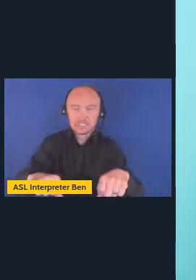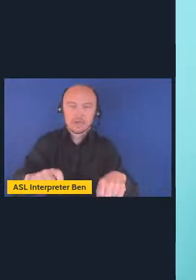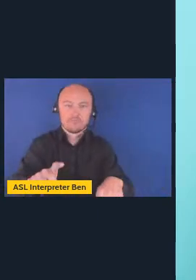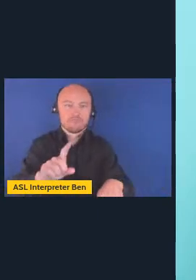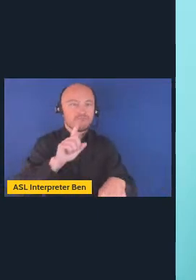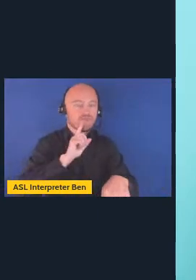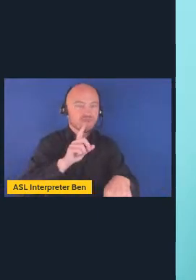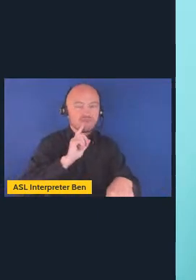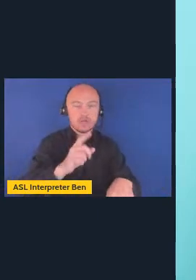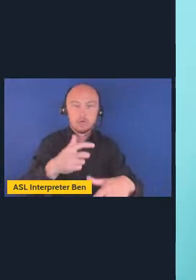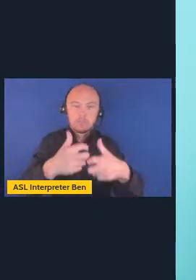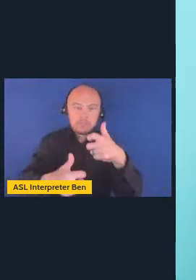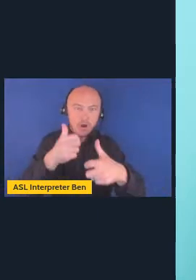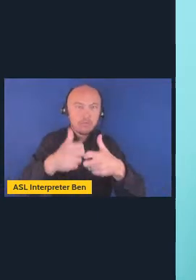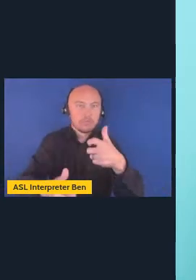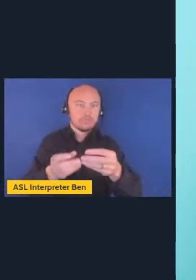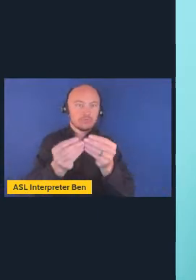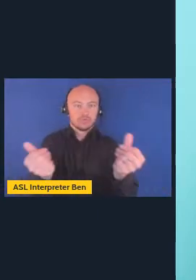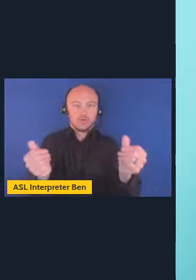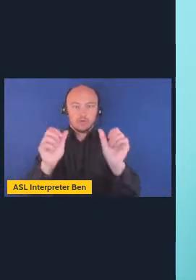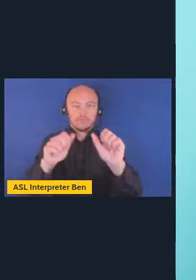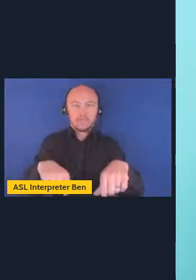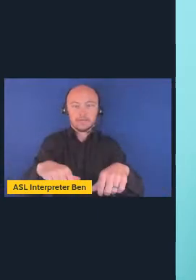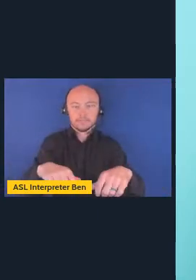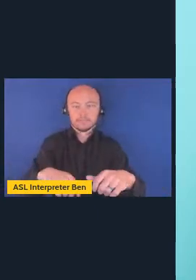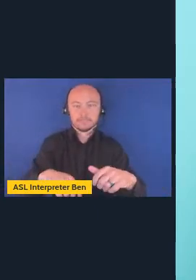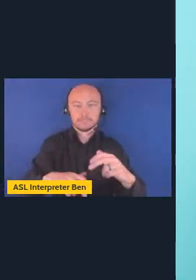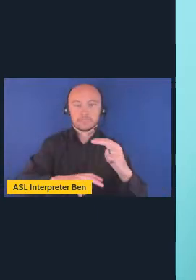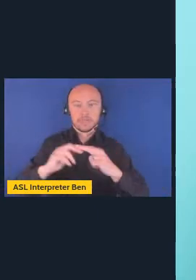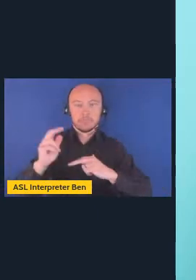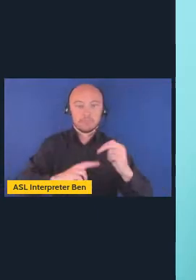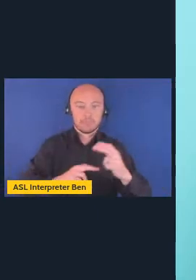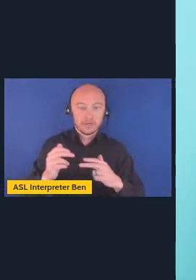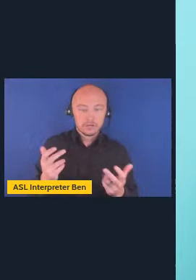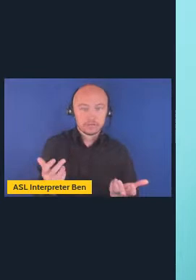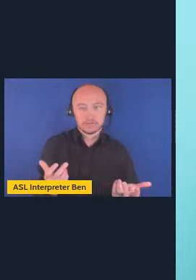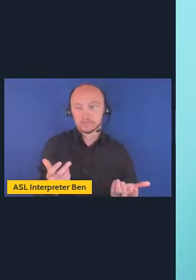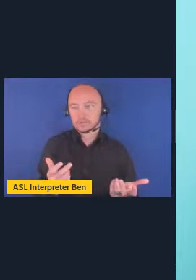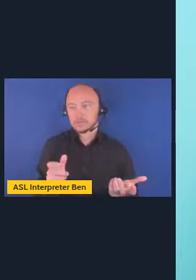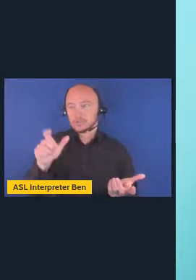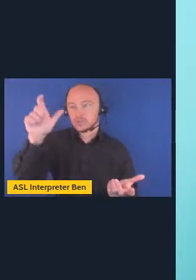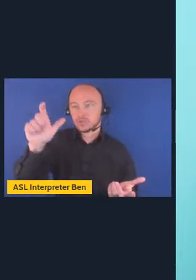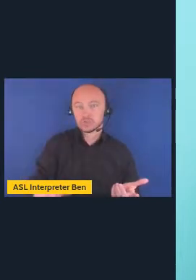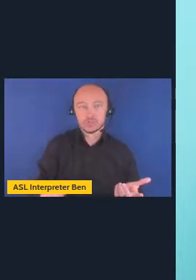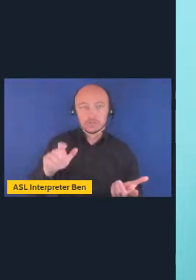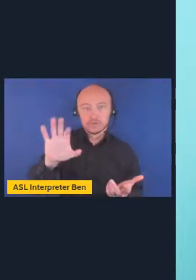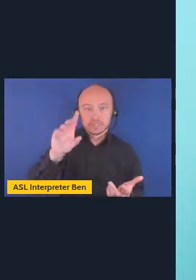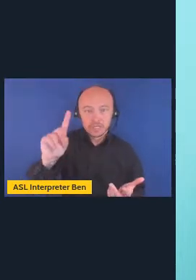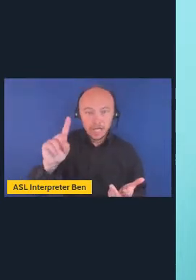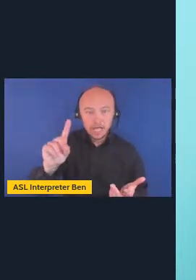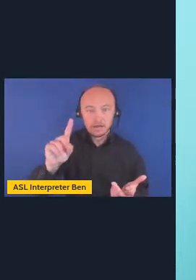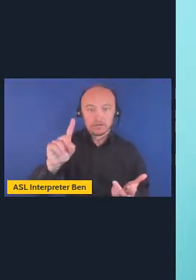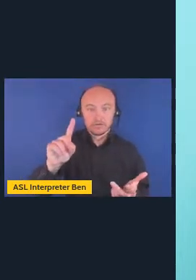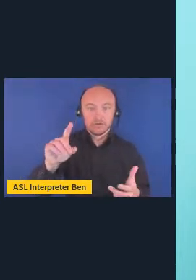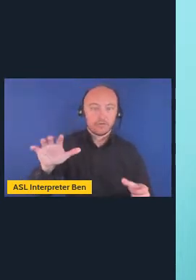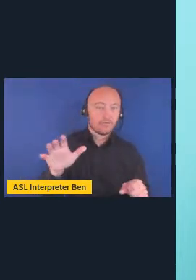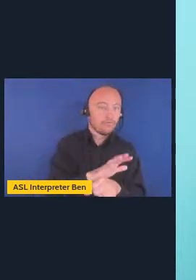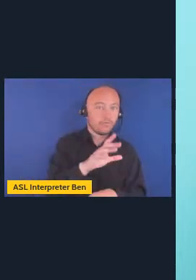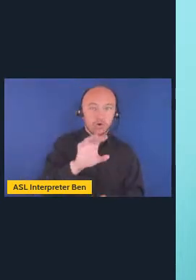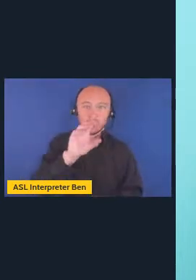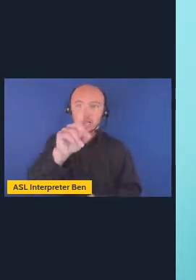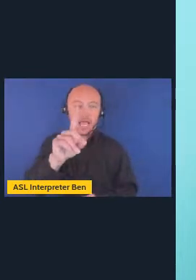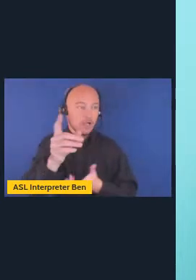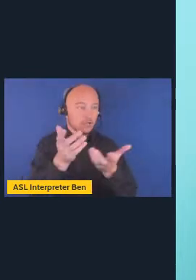business problems. And these systems might be built on premises, running on servers in the cloud, or even fully cloud-native